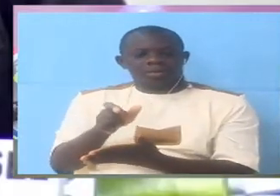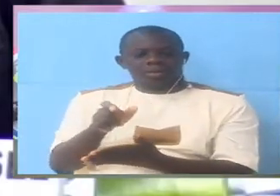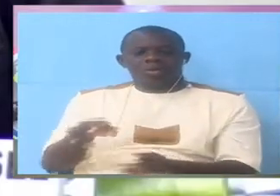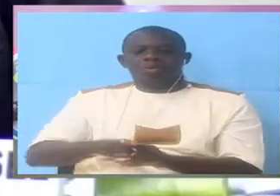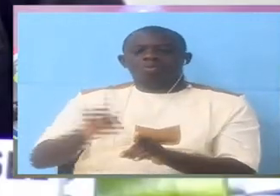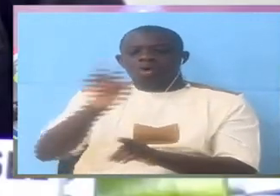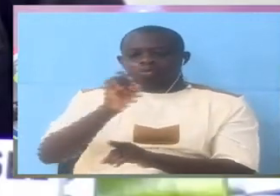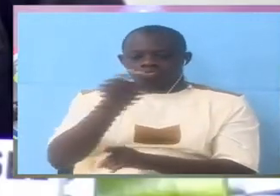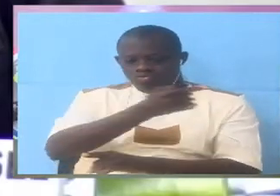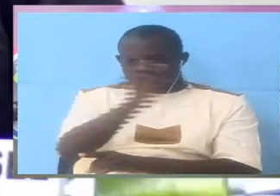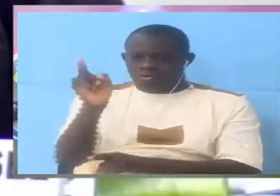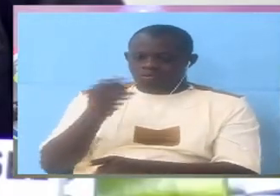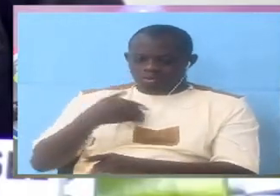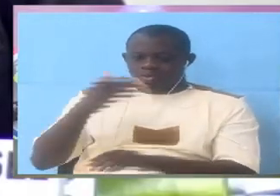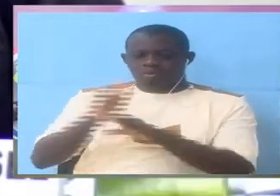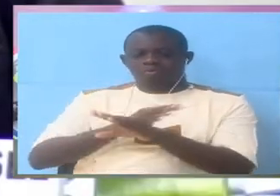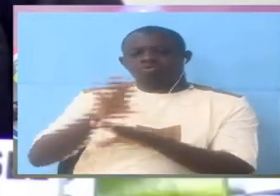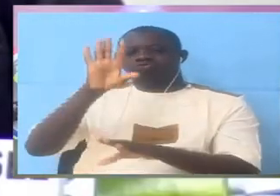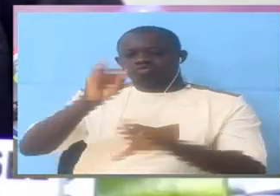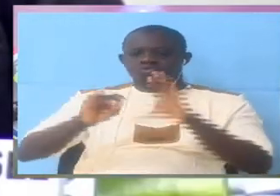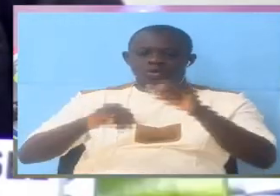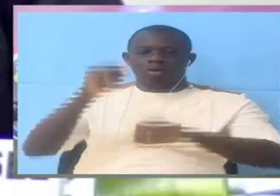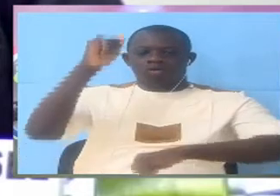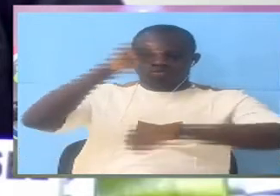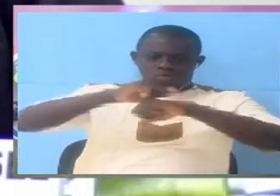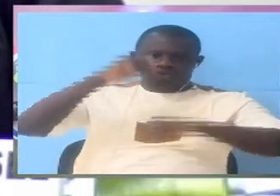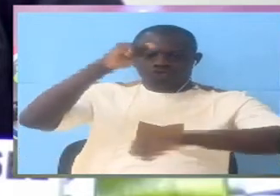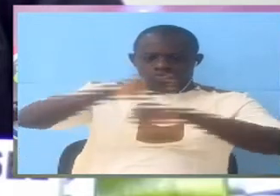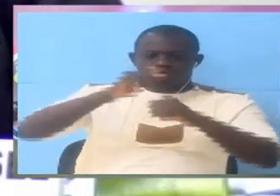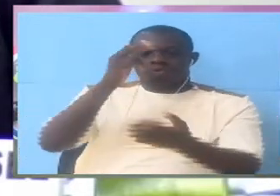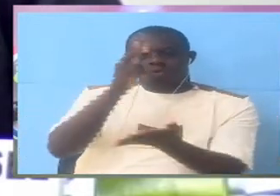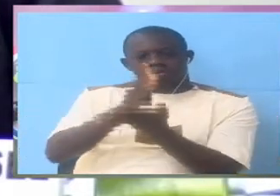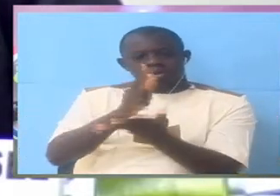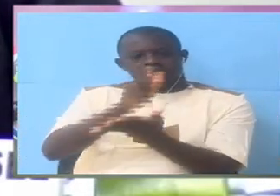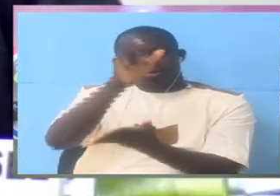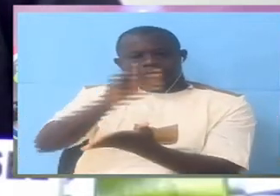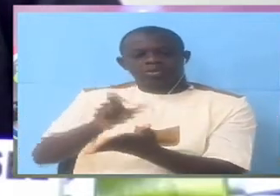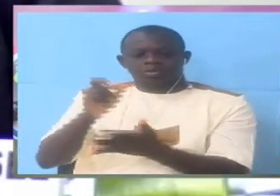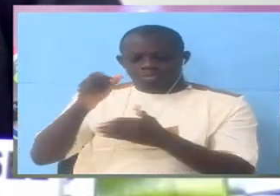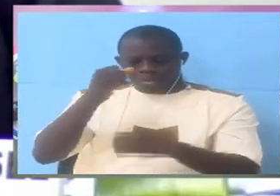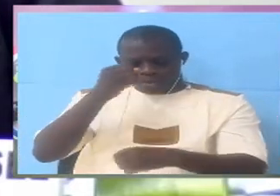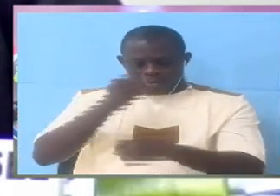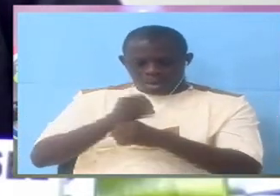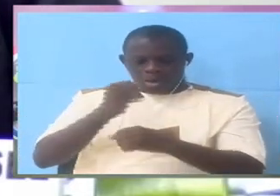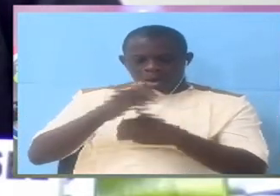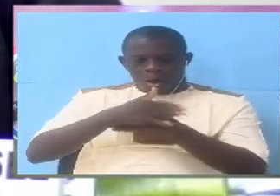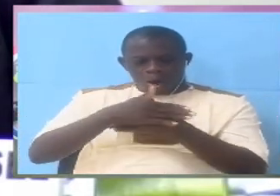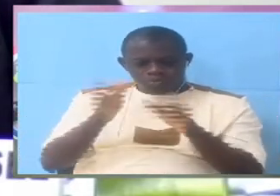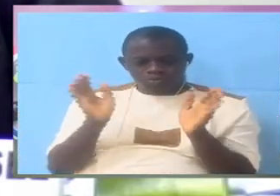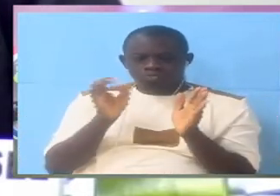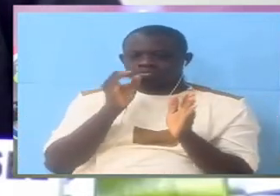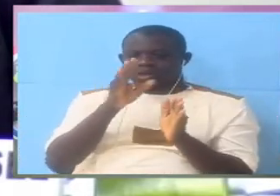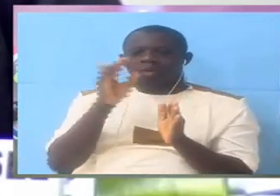what you people were doing there was torturing witnesses to confess. The